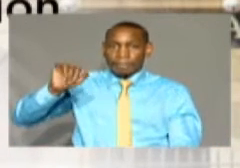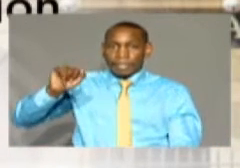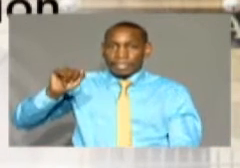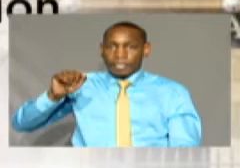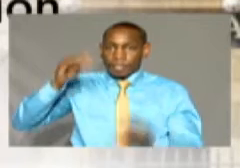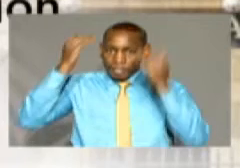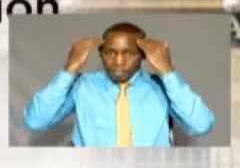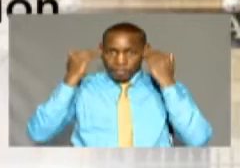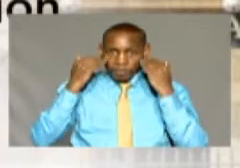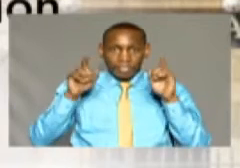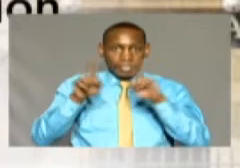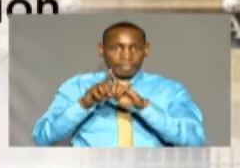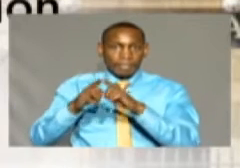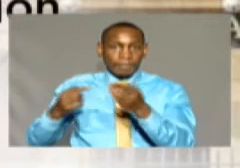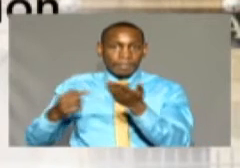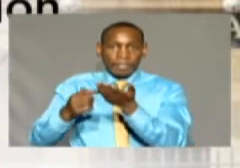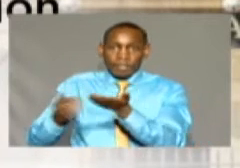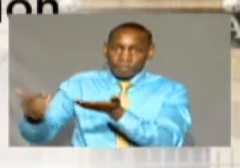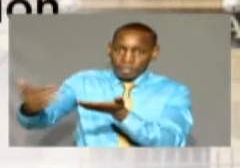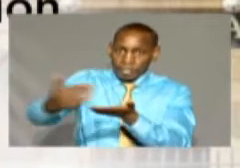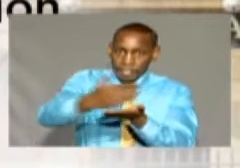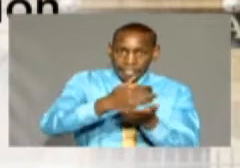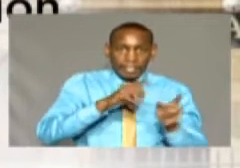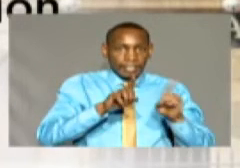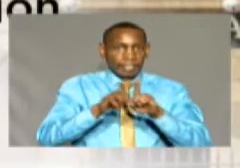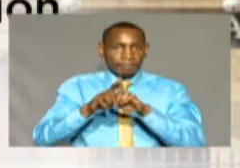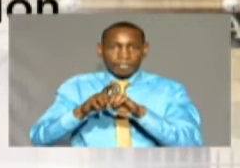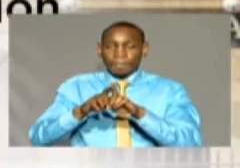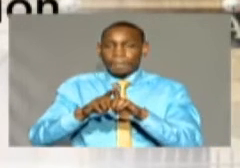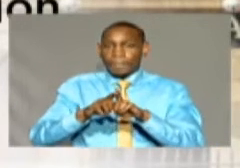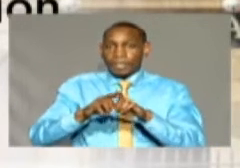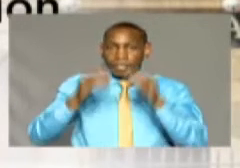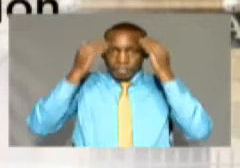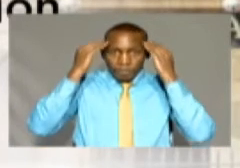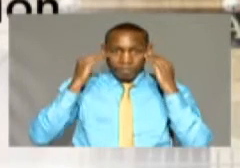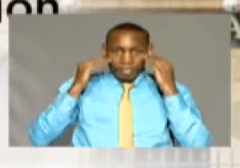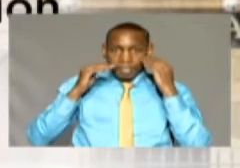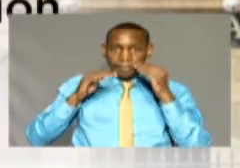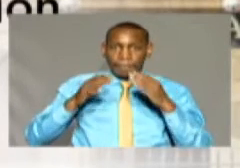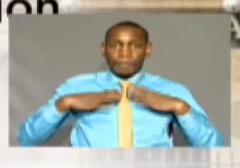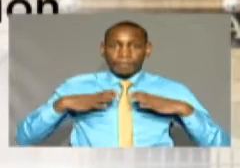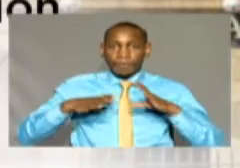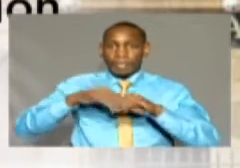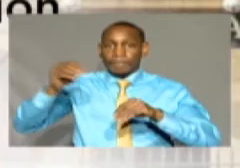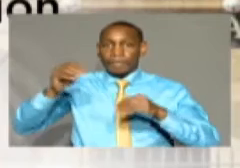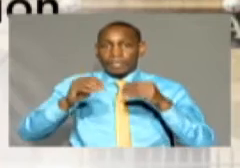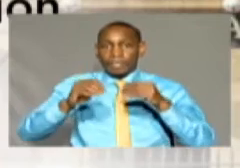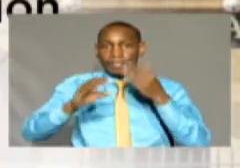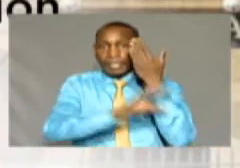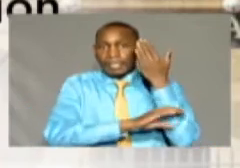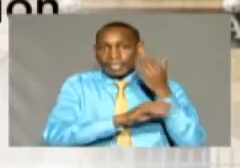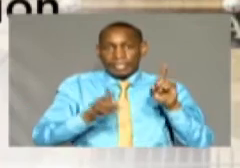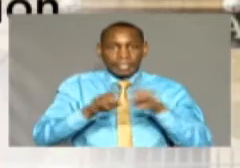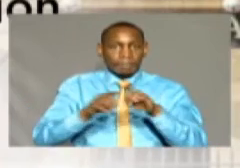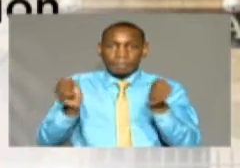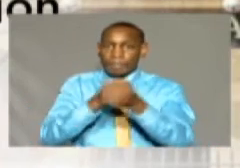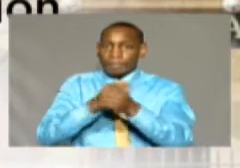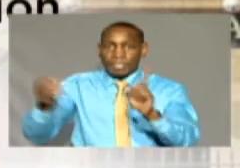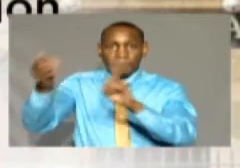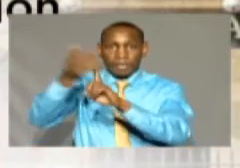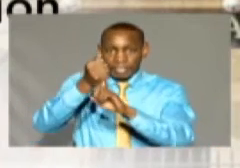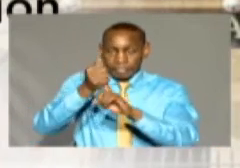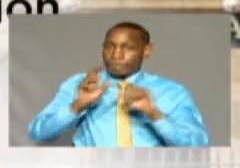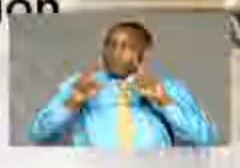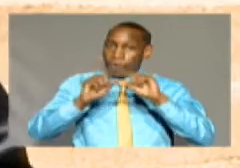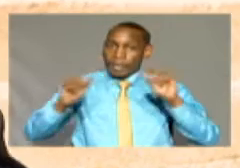the setups of the electronic revenue collection, as well as virtual courts for Kenyan diaspora litigants too, will remain a pipe dream,